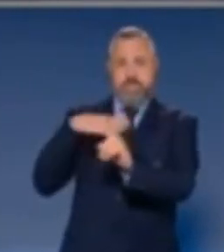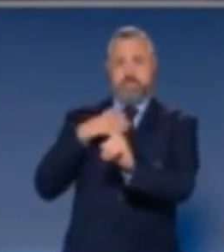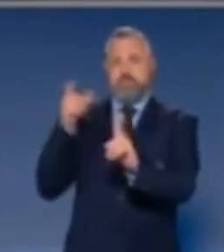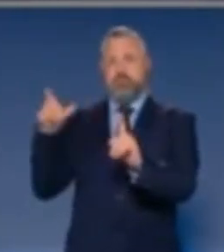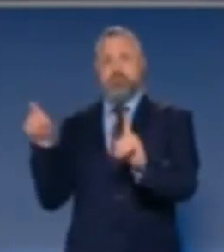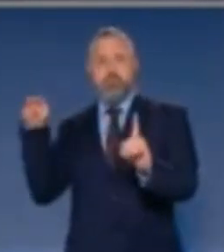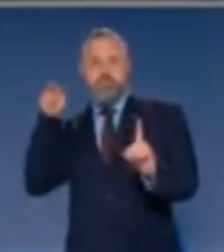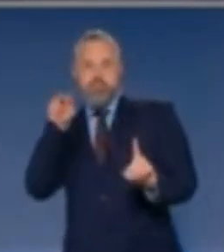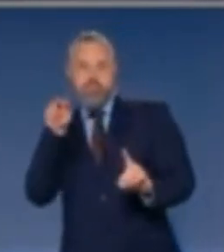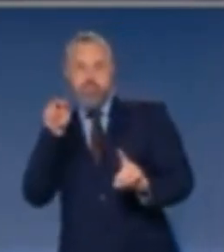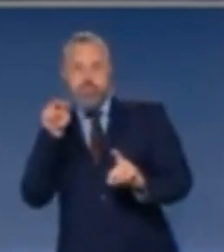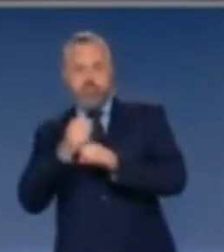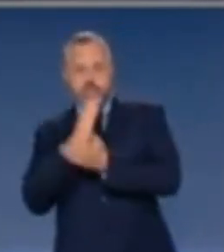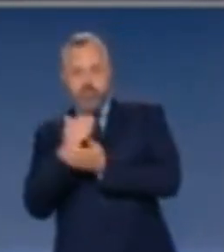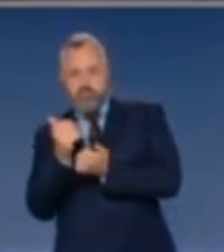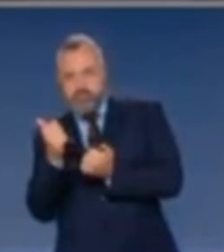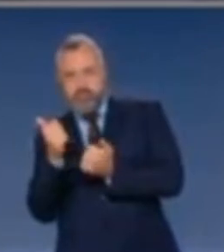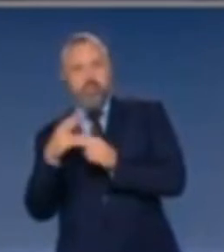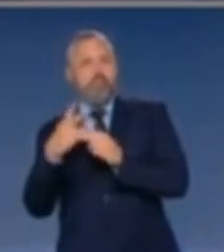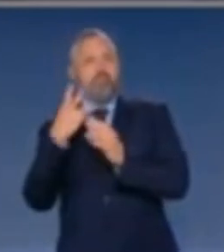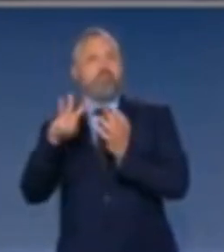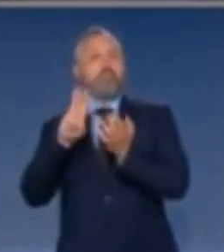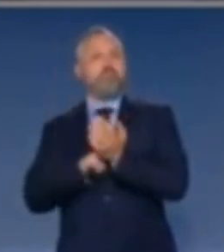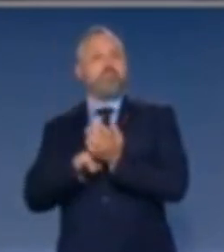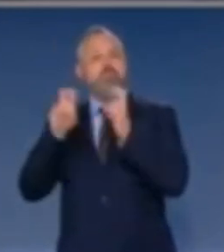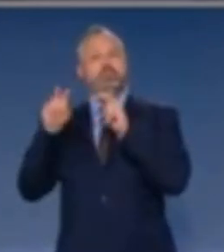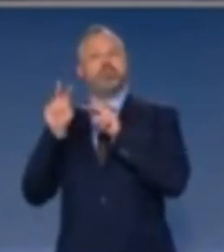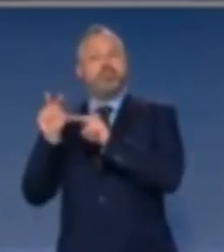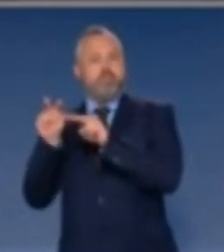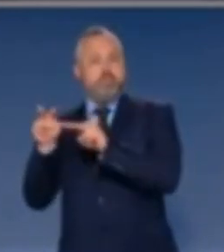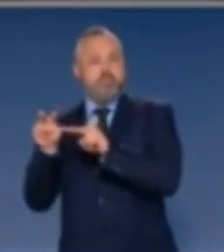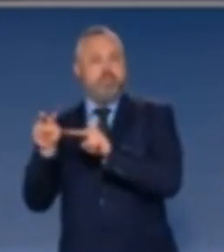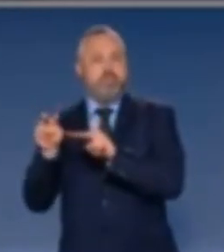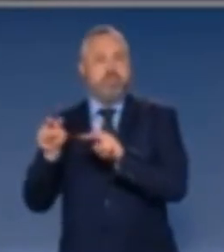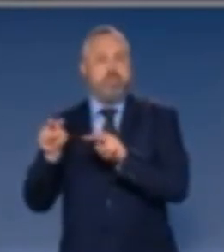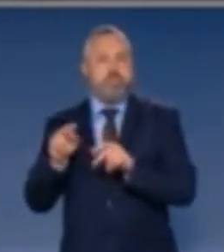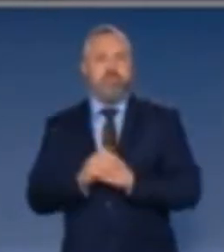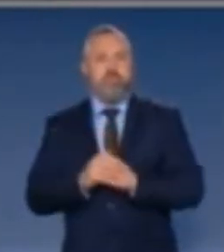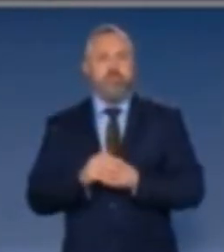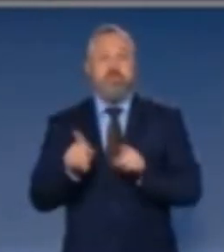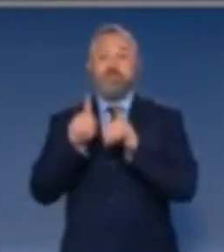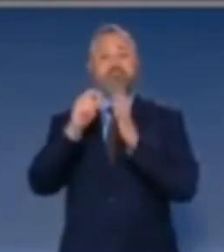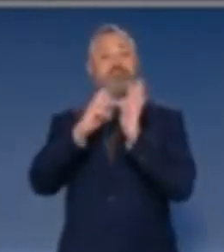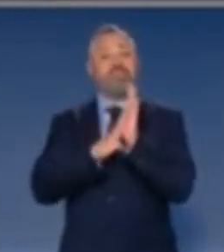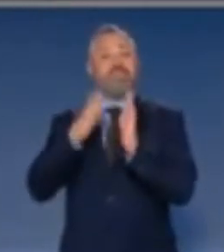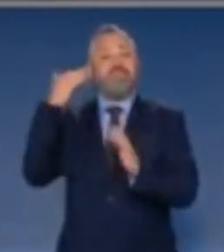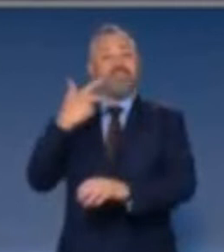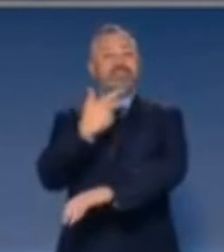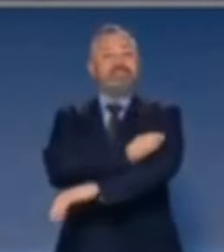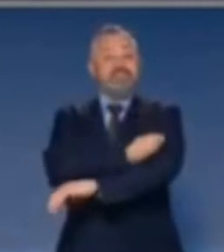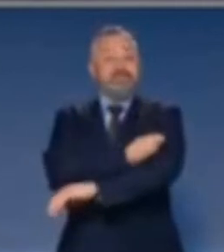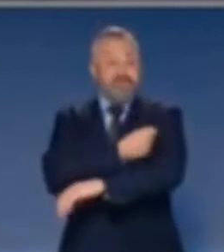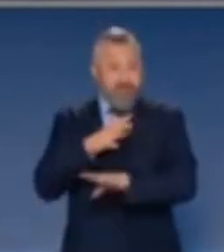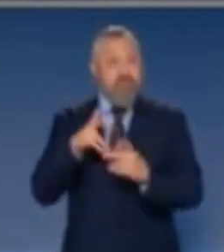to supervision, as we saw with the Prime Minister and many others on Sunday. Now, with regards to